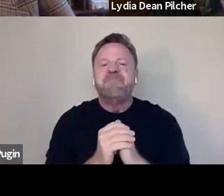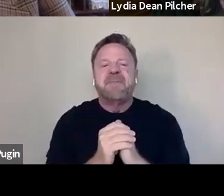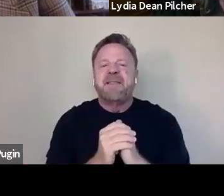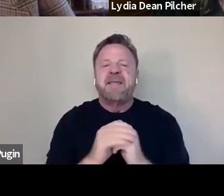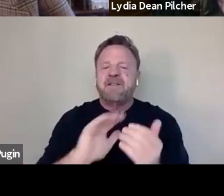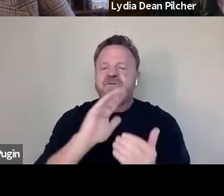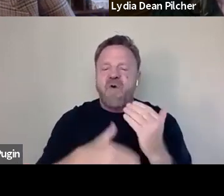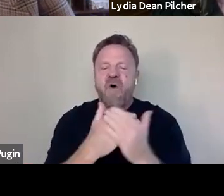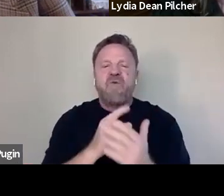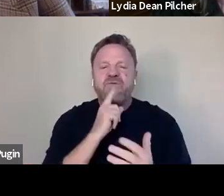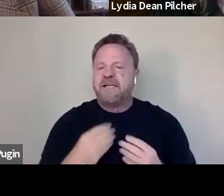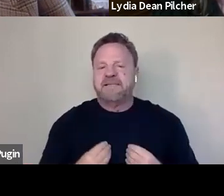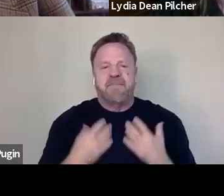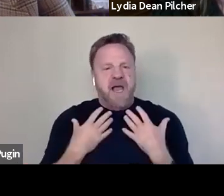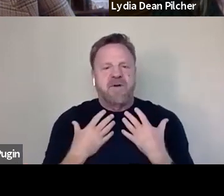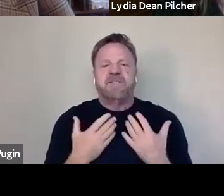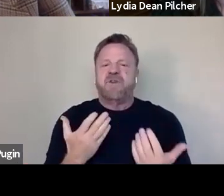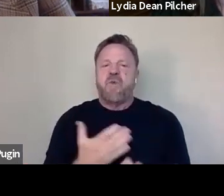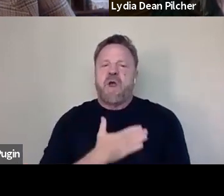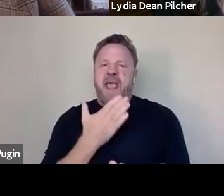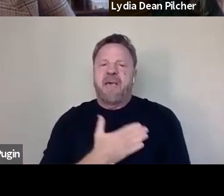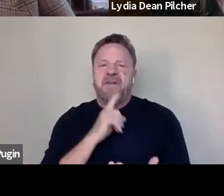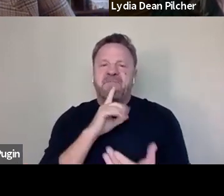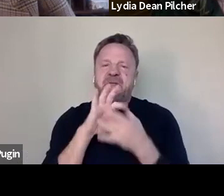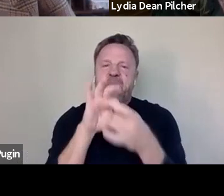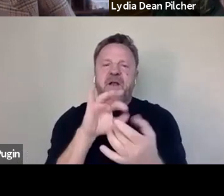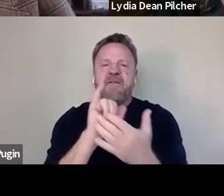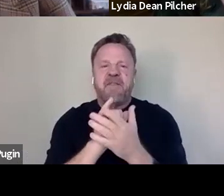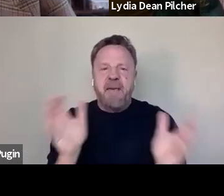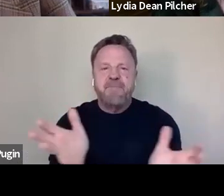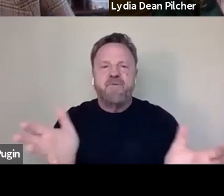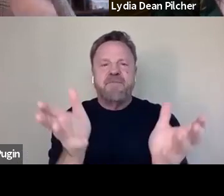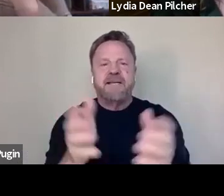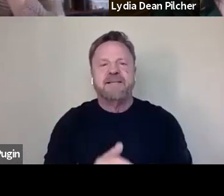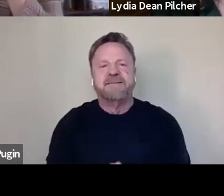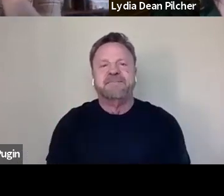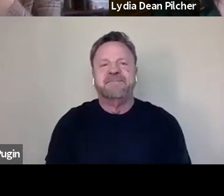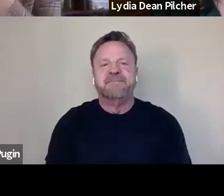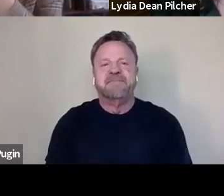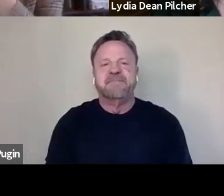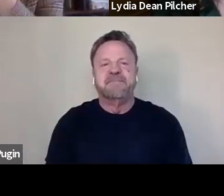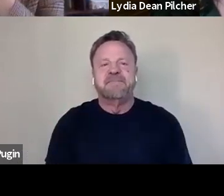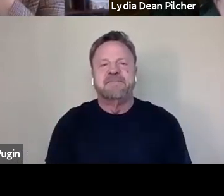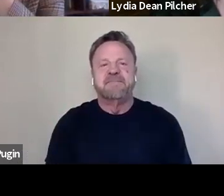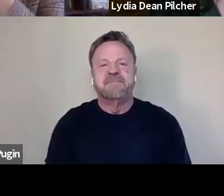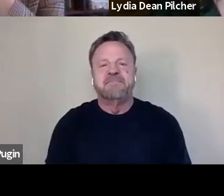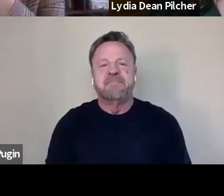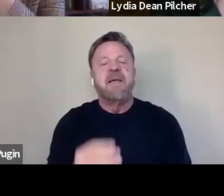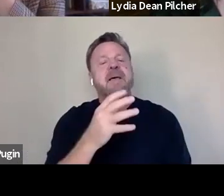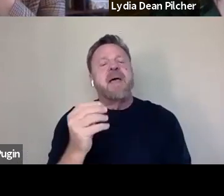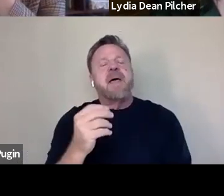all very inspiring. So we're happy to just be a part of that movement. Yeah, and I would say